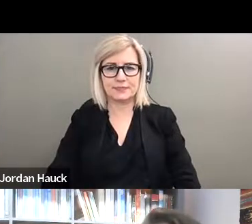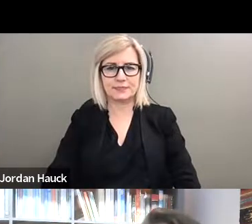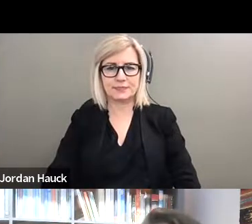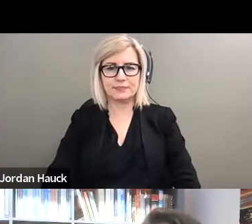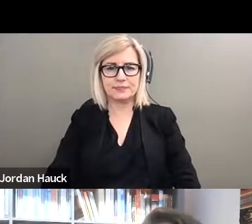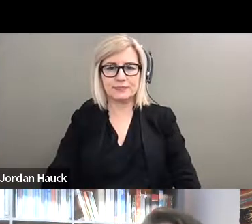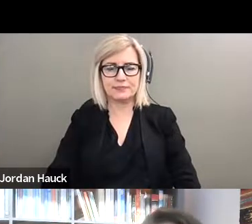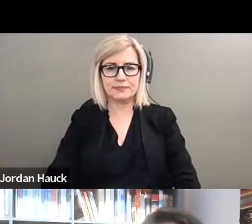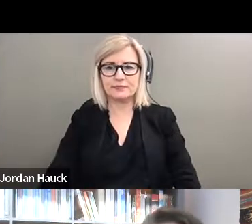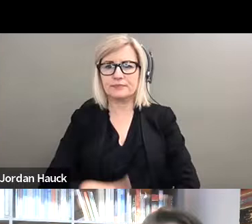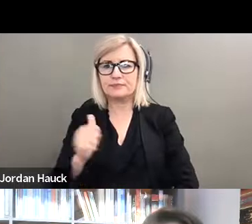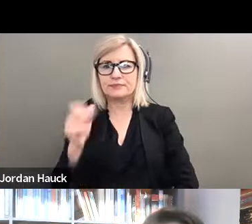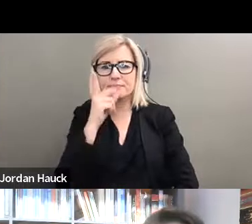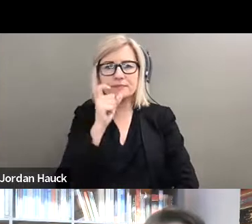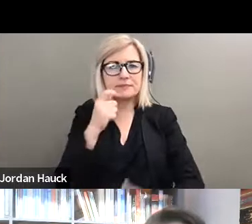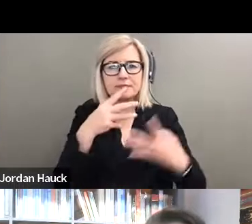trying to see if anyone else is on